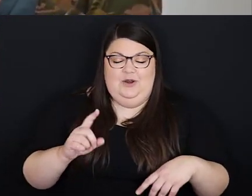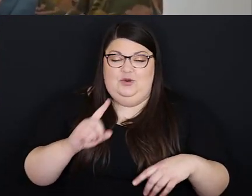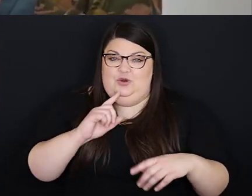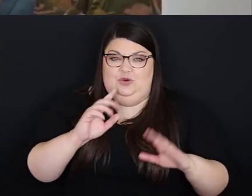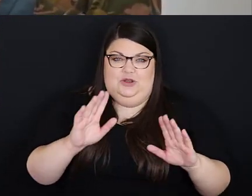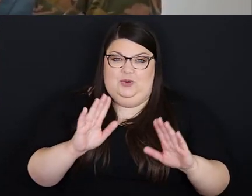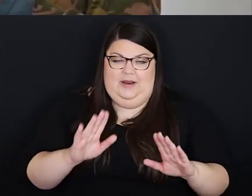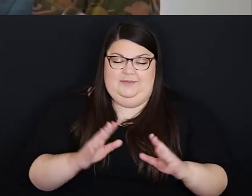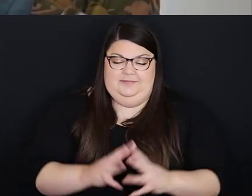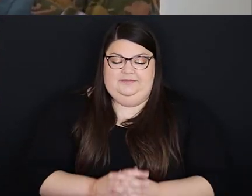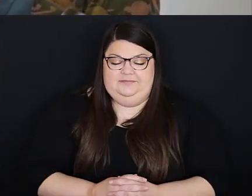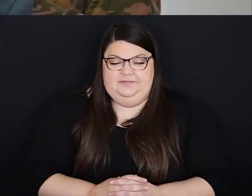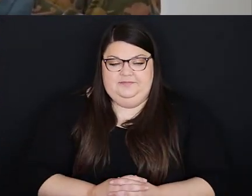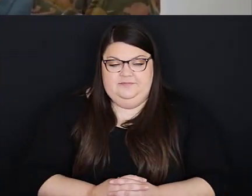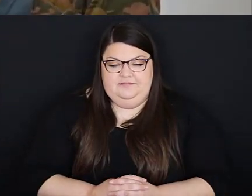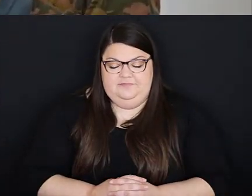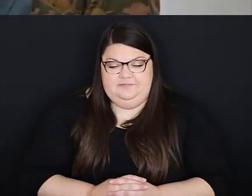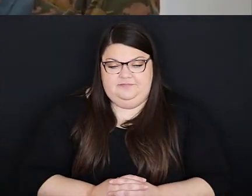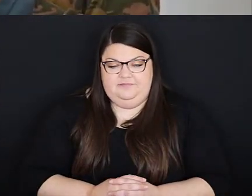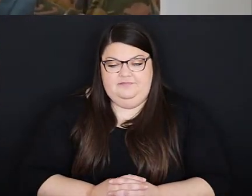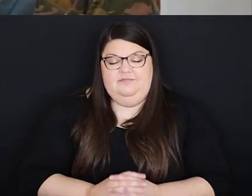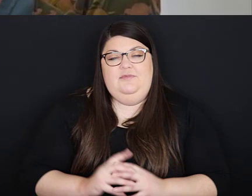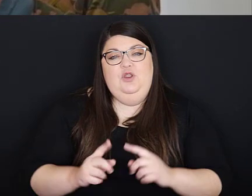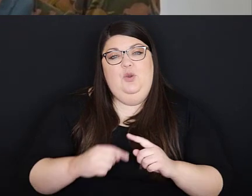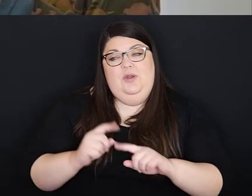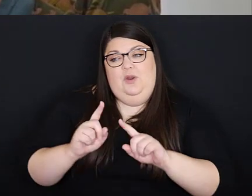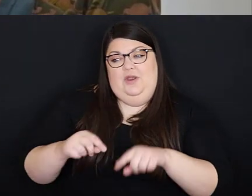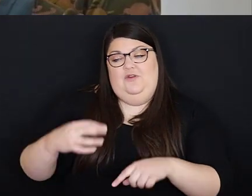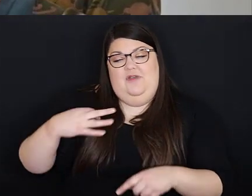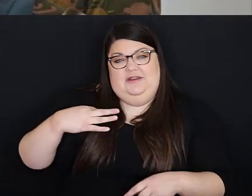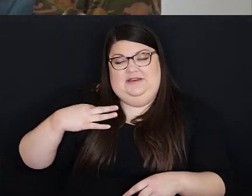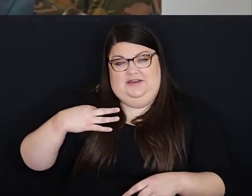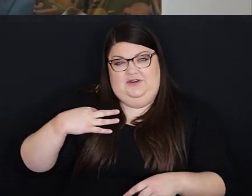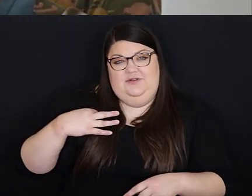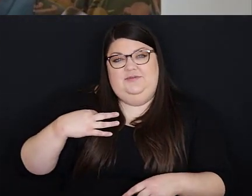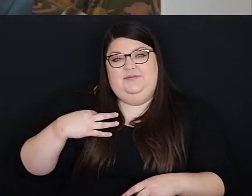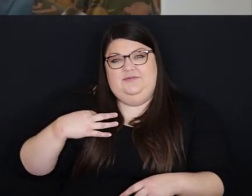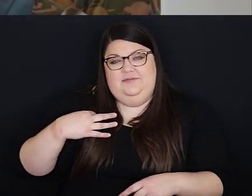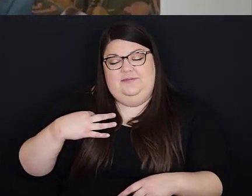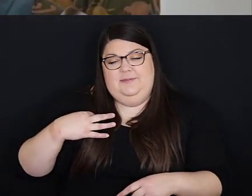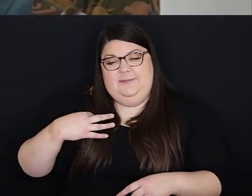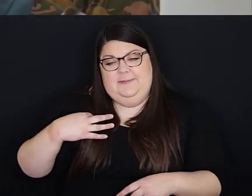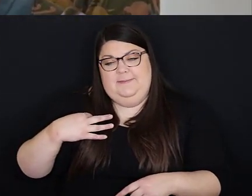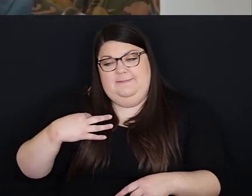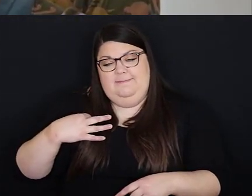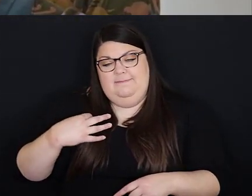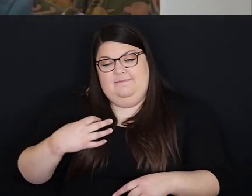that. Anyway, so when I went and volunteered,